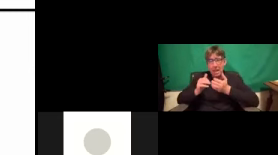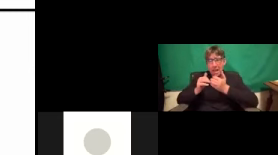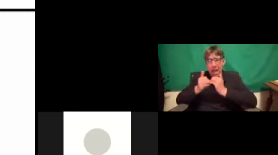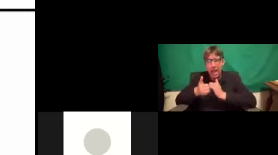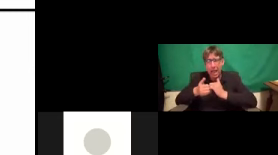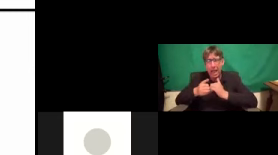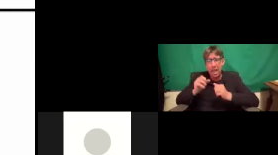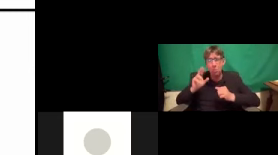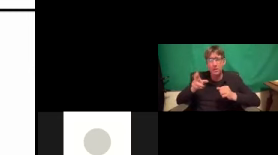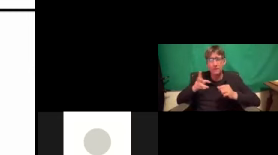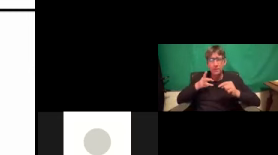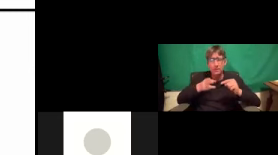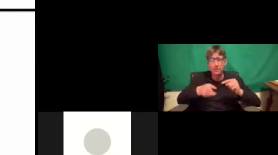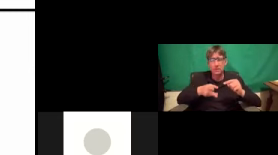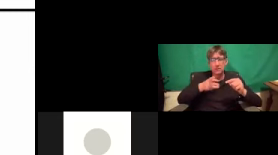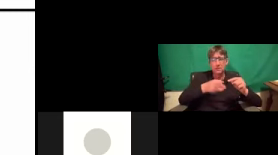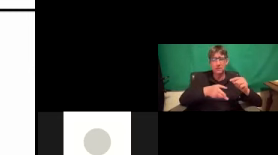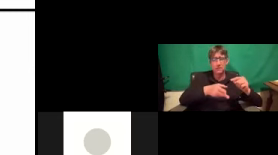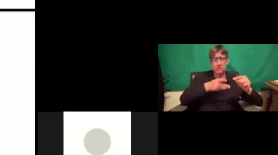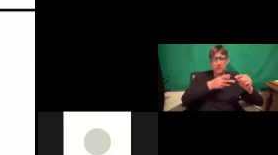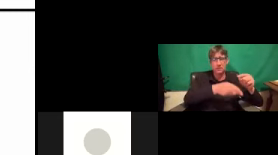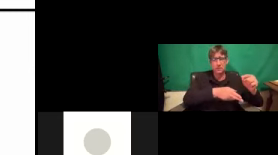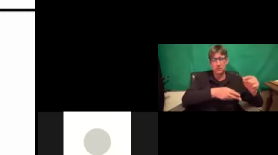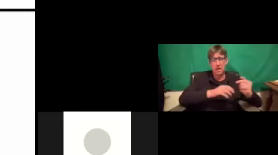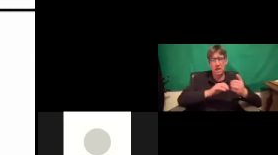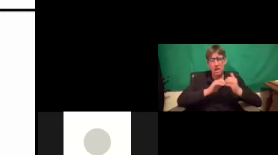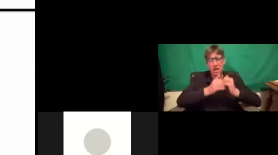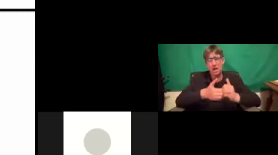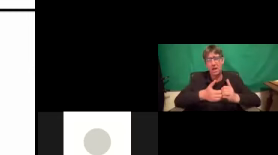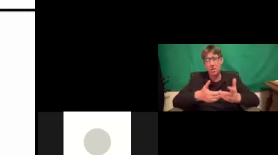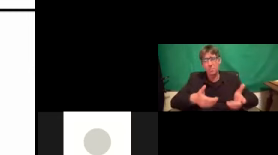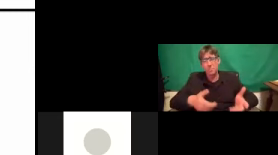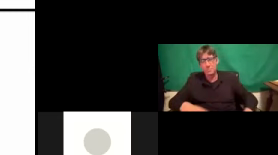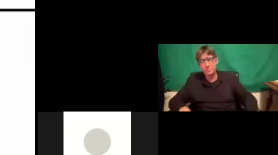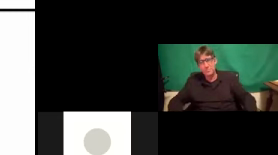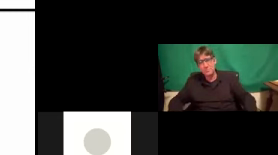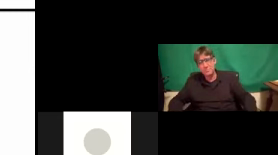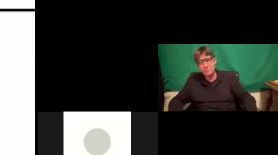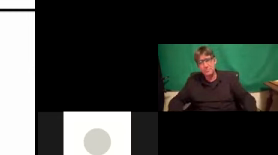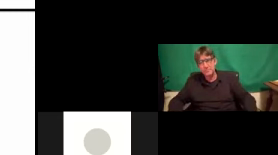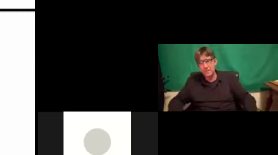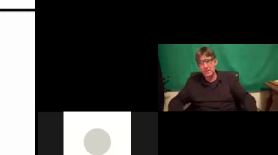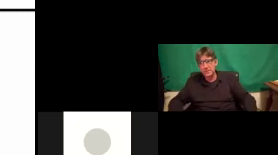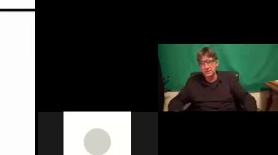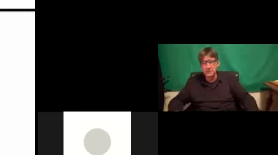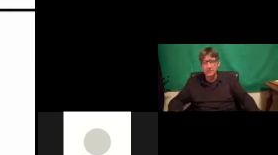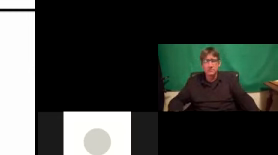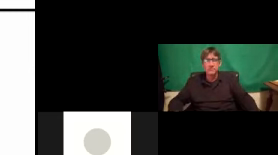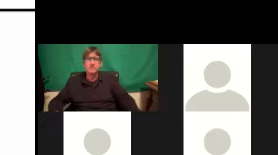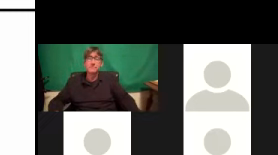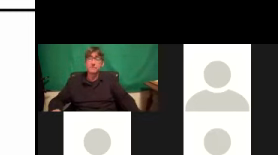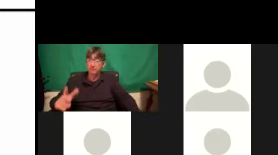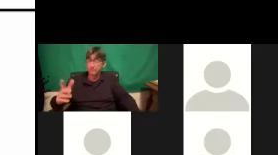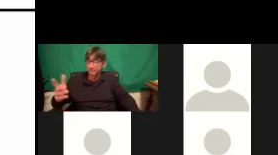you for your comment. We much appreciated. Kat, I didn't know if there was anything that you wanted to add to that.